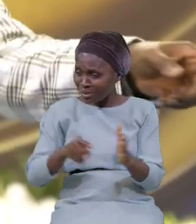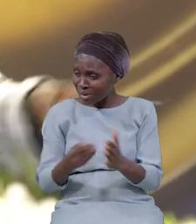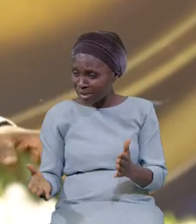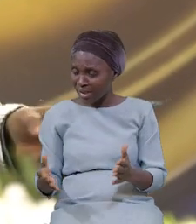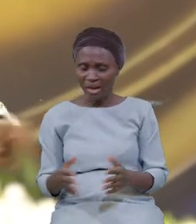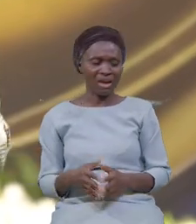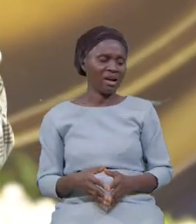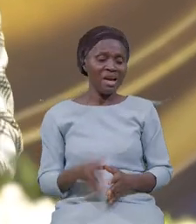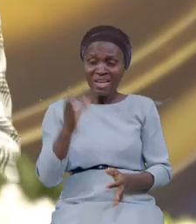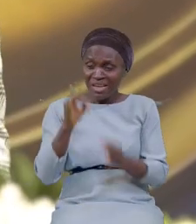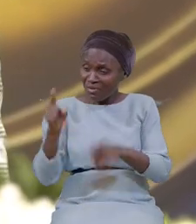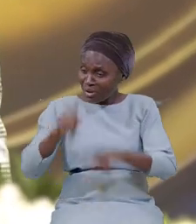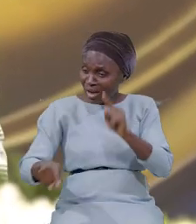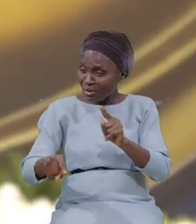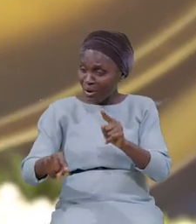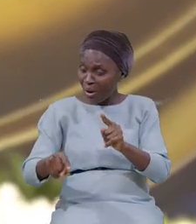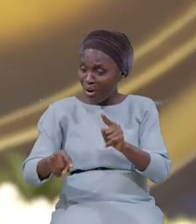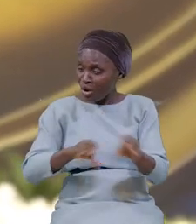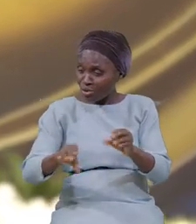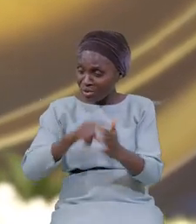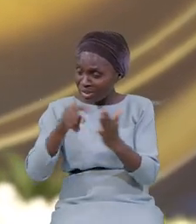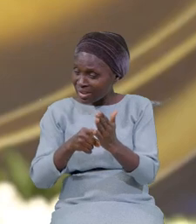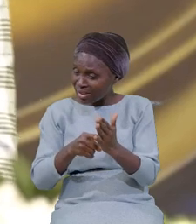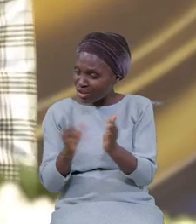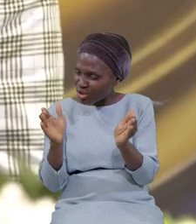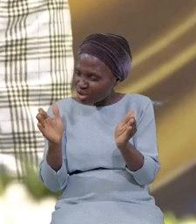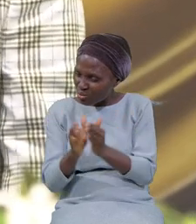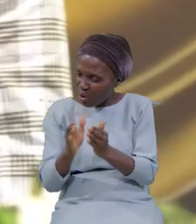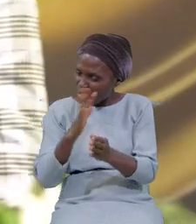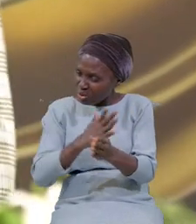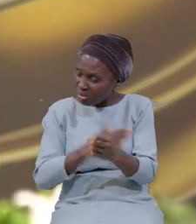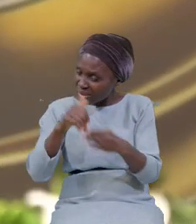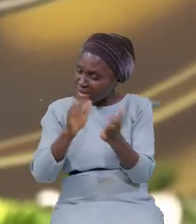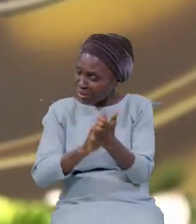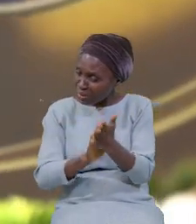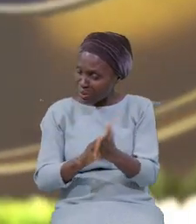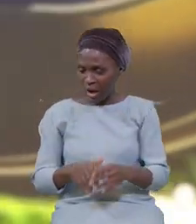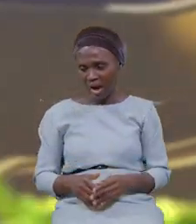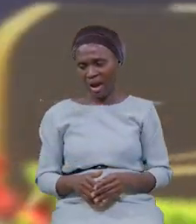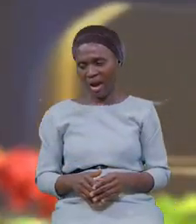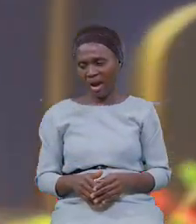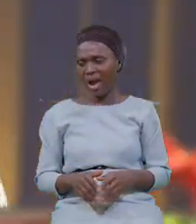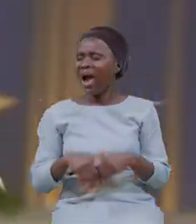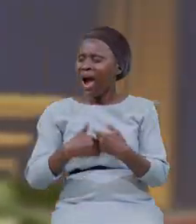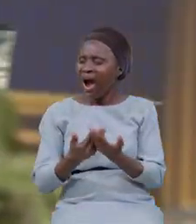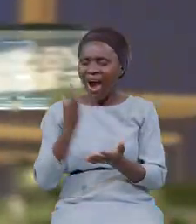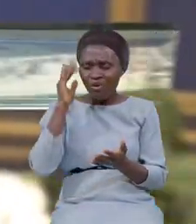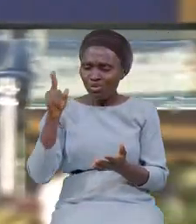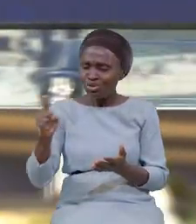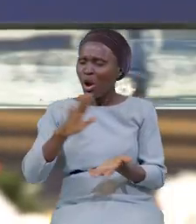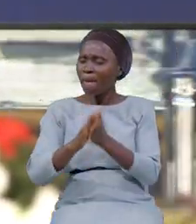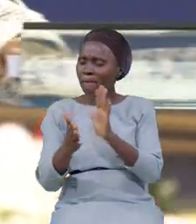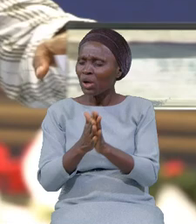do this simple thing, I will do greater things in life. There's no point wasting money on you. There's no point